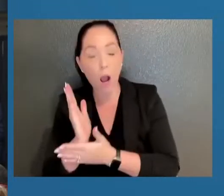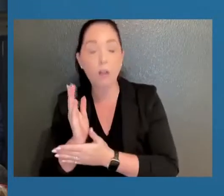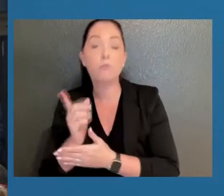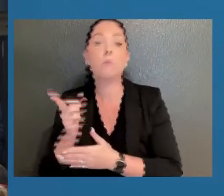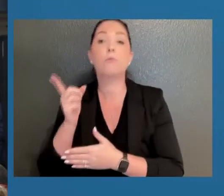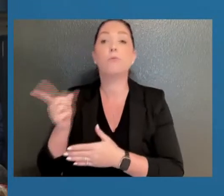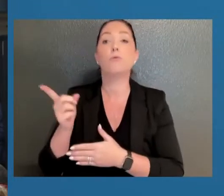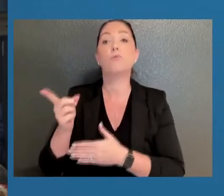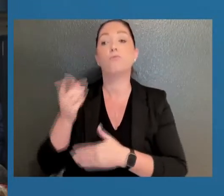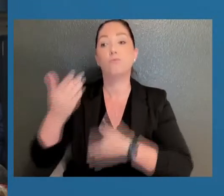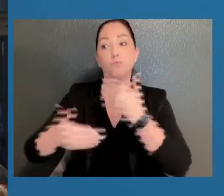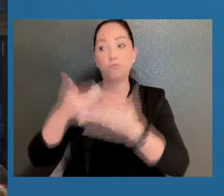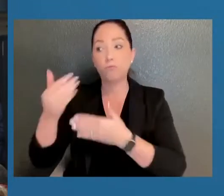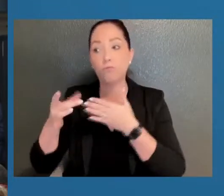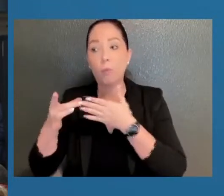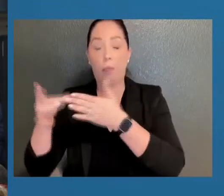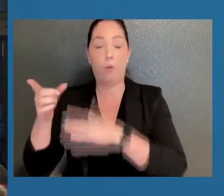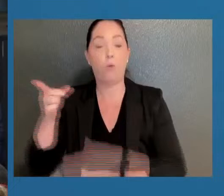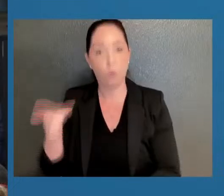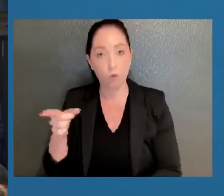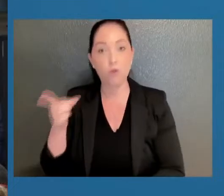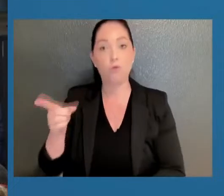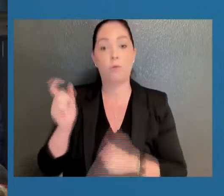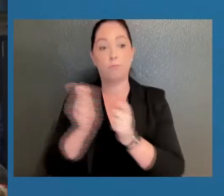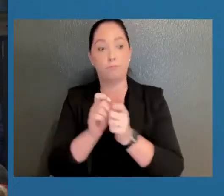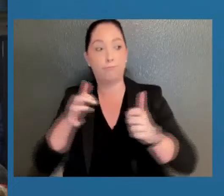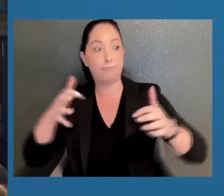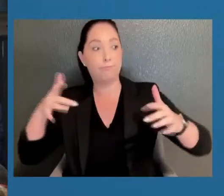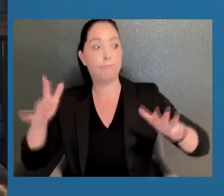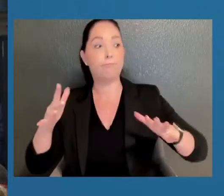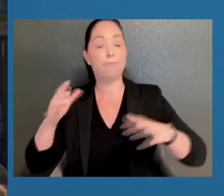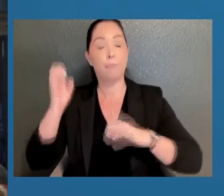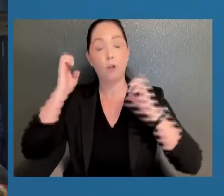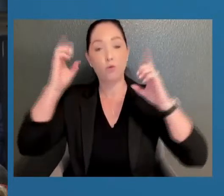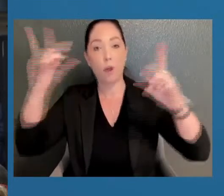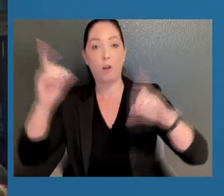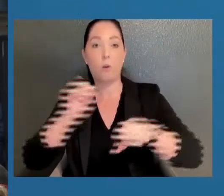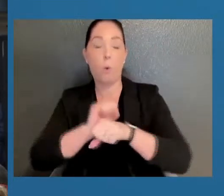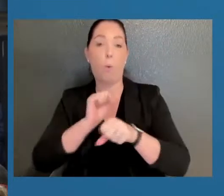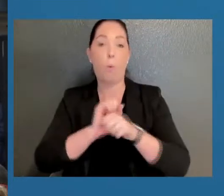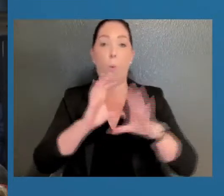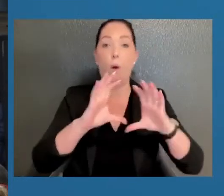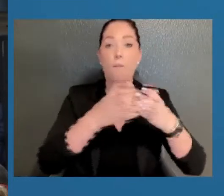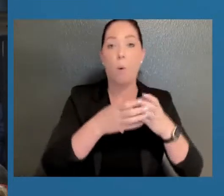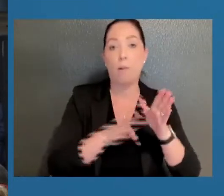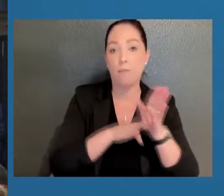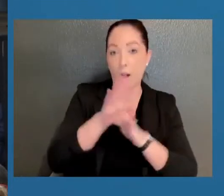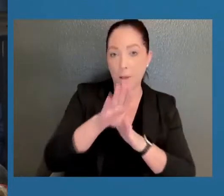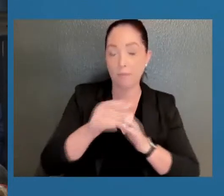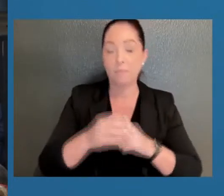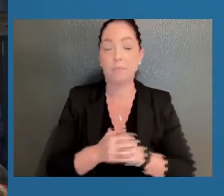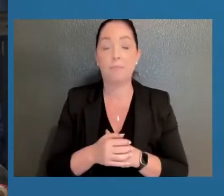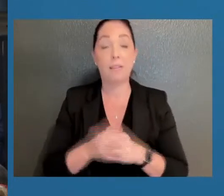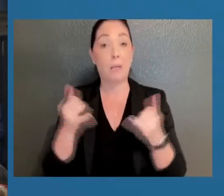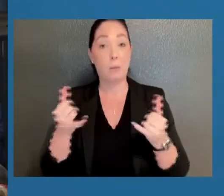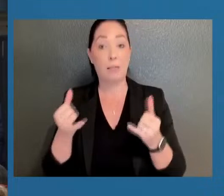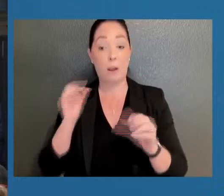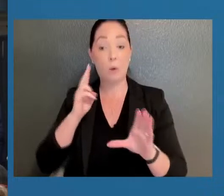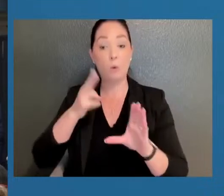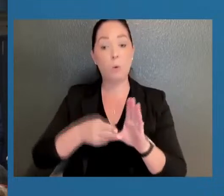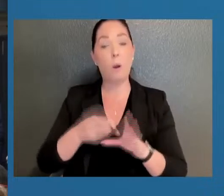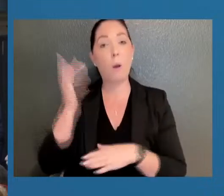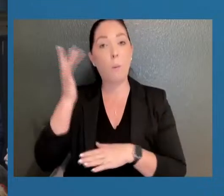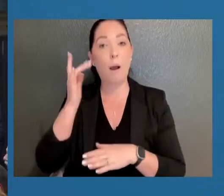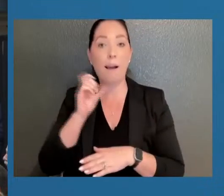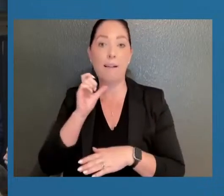expanding education and workforce development. Today, Governor Hochul joins us not only as a historic